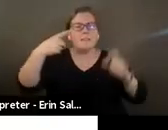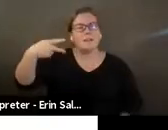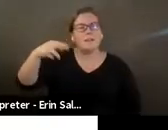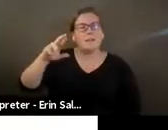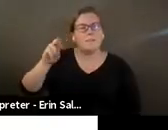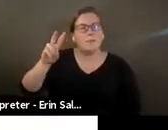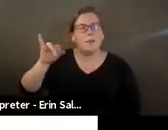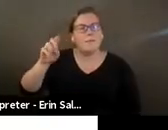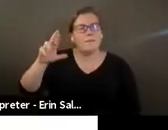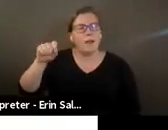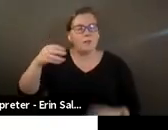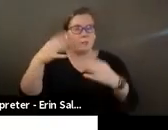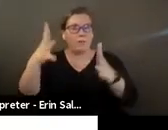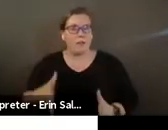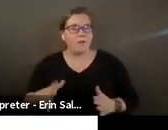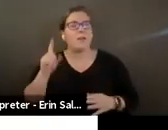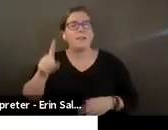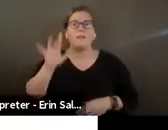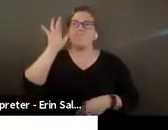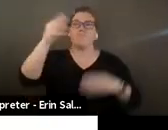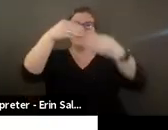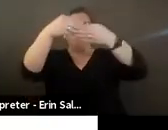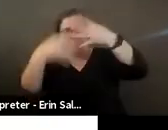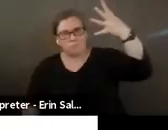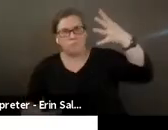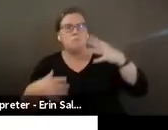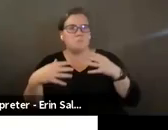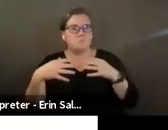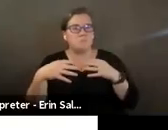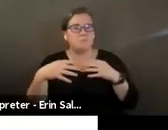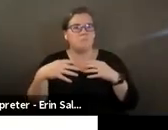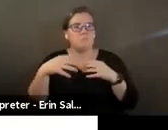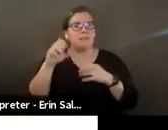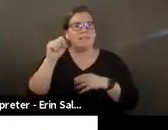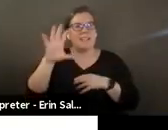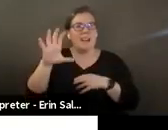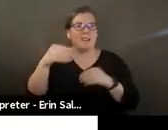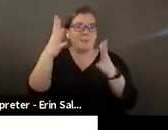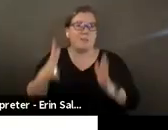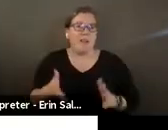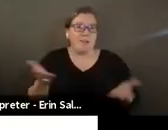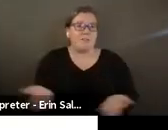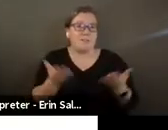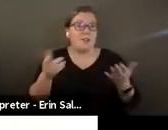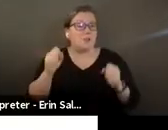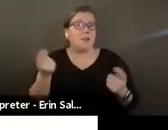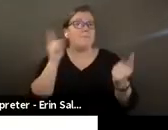South Carolina that you could go see to have your form certified.